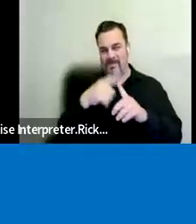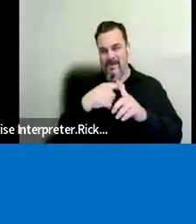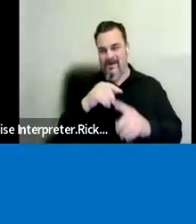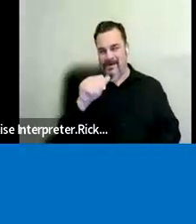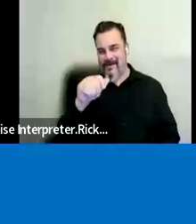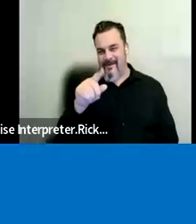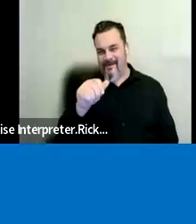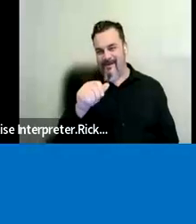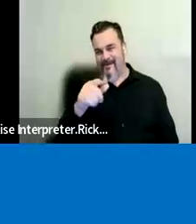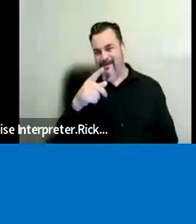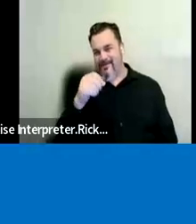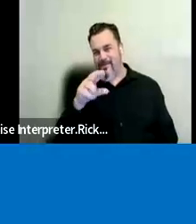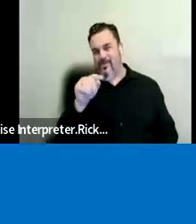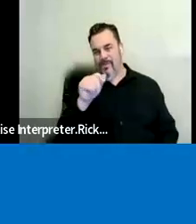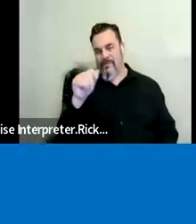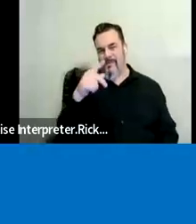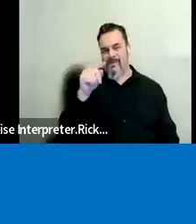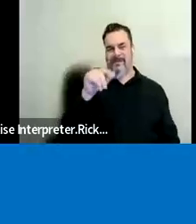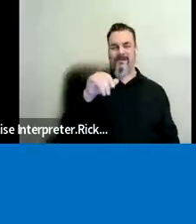ADA porta potties.